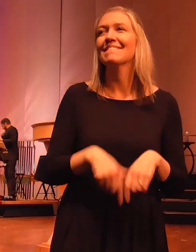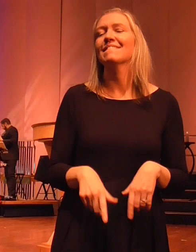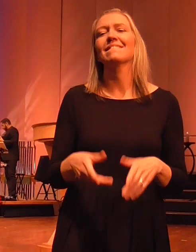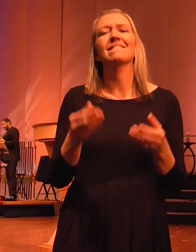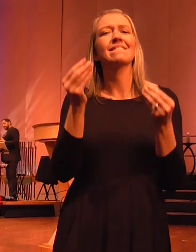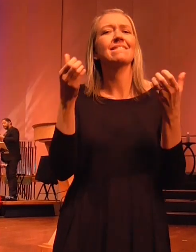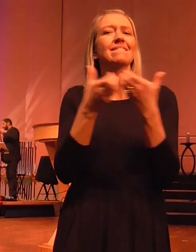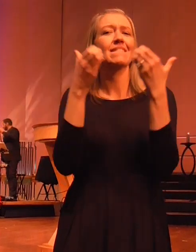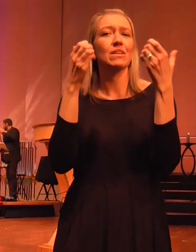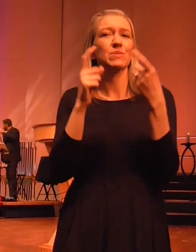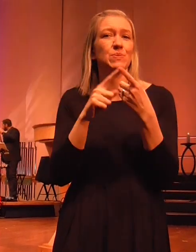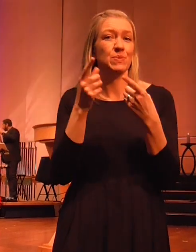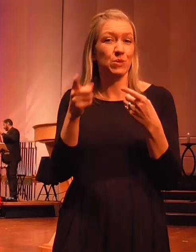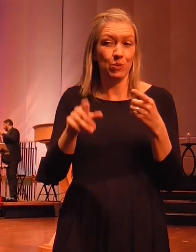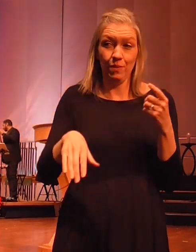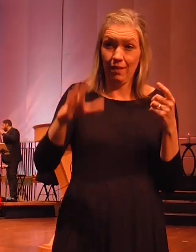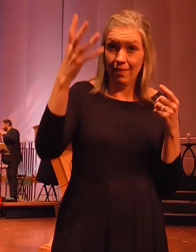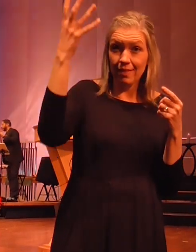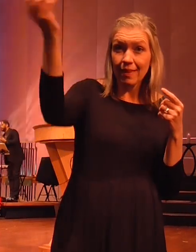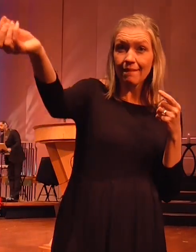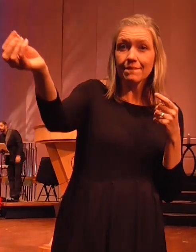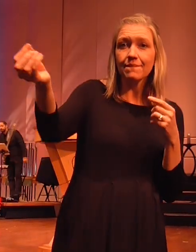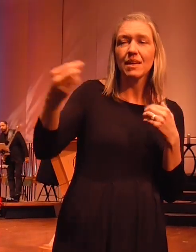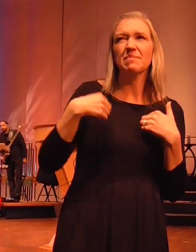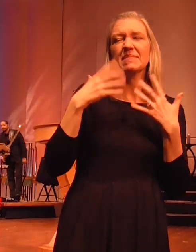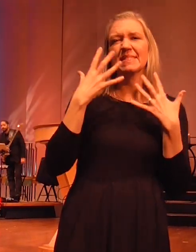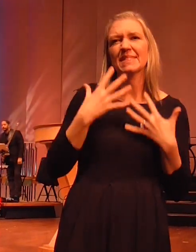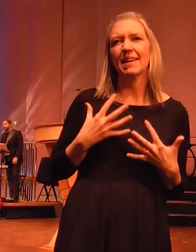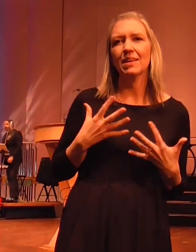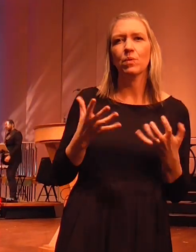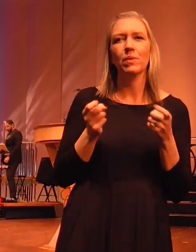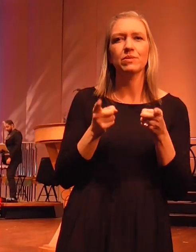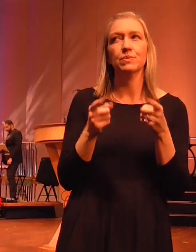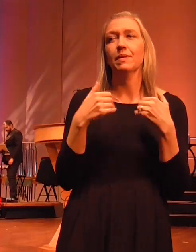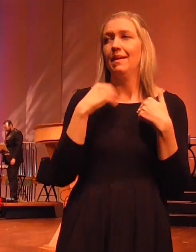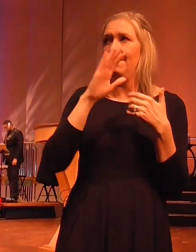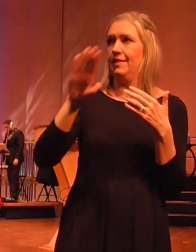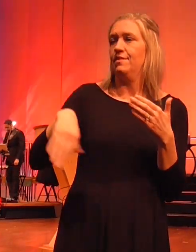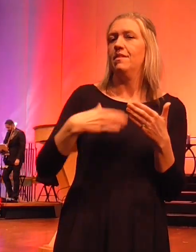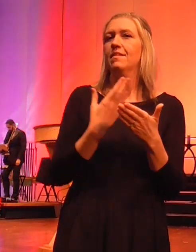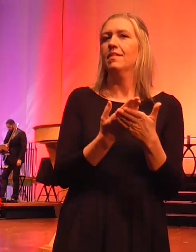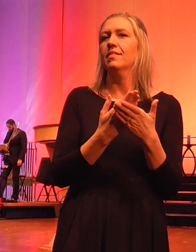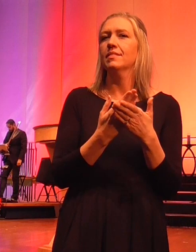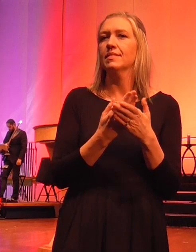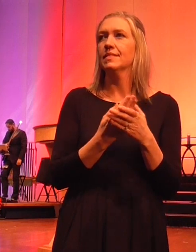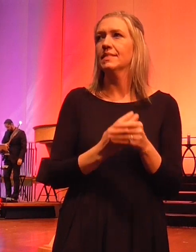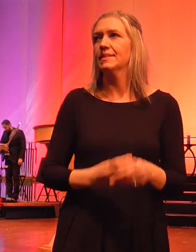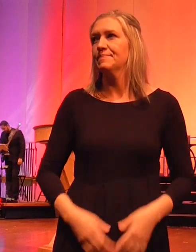be sad without you. I want you to have it all.